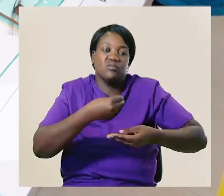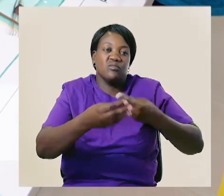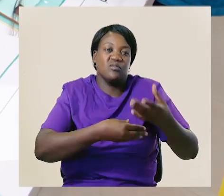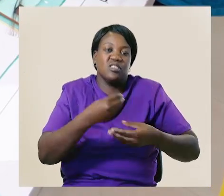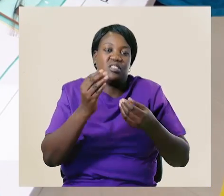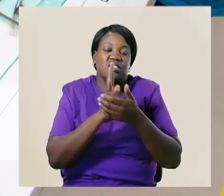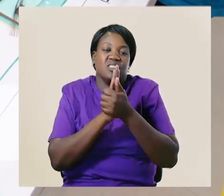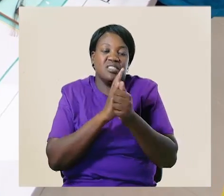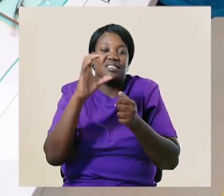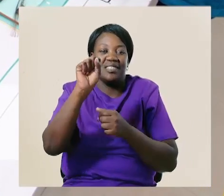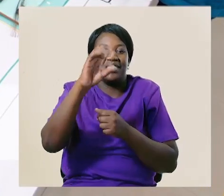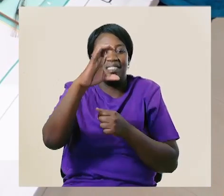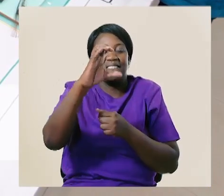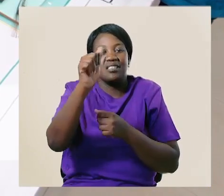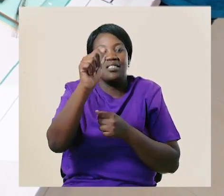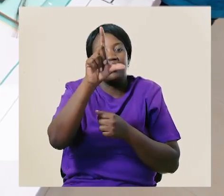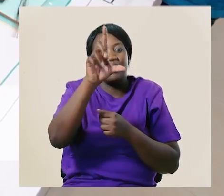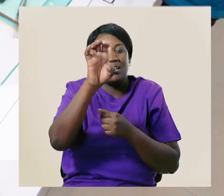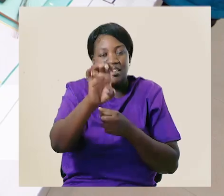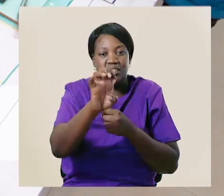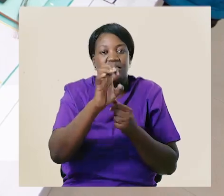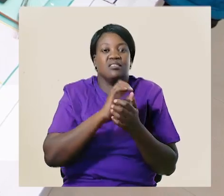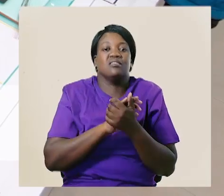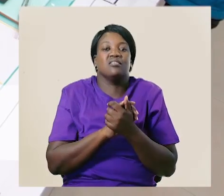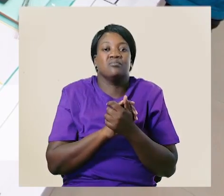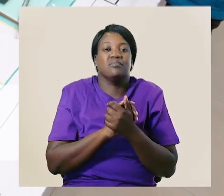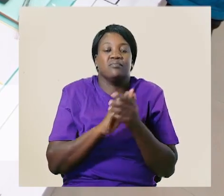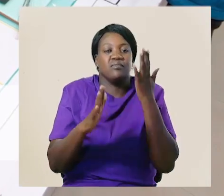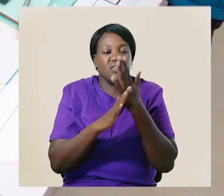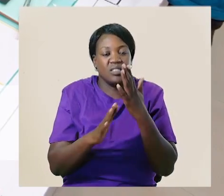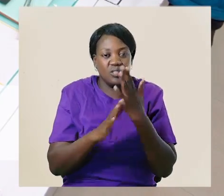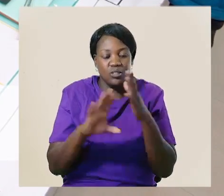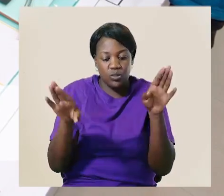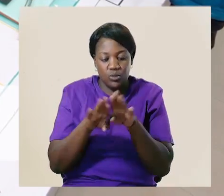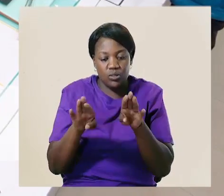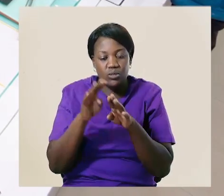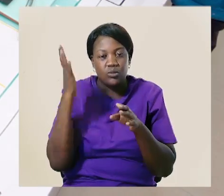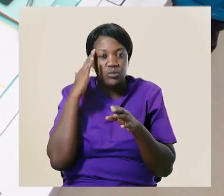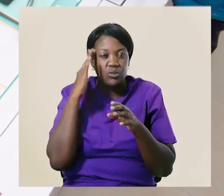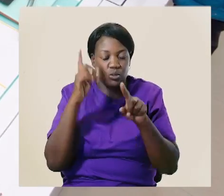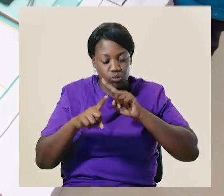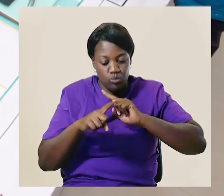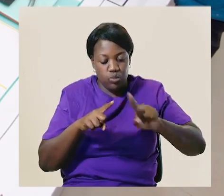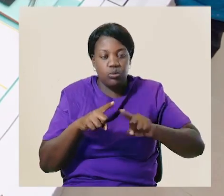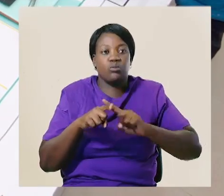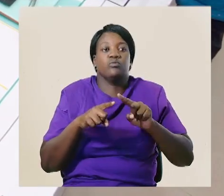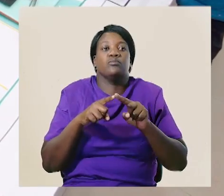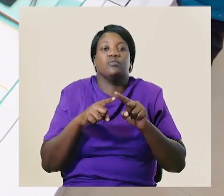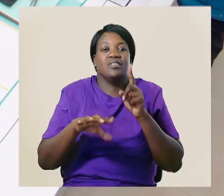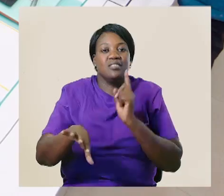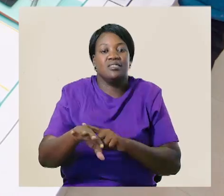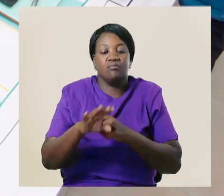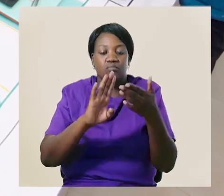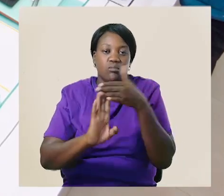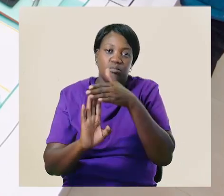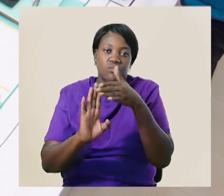of scale. By doing one task, workers learn how to do their work very quickly. Time is